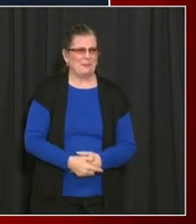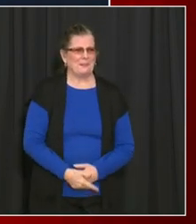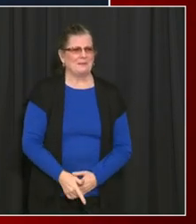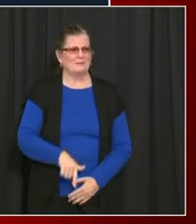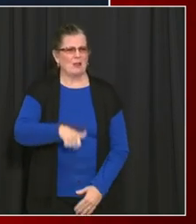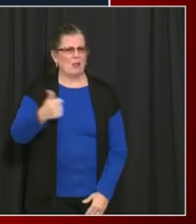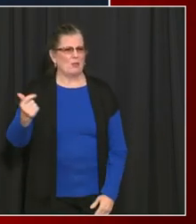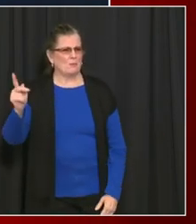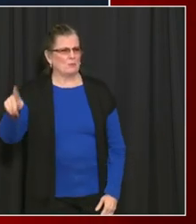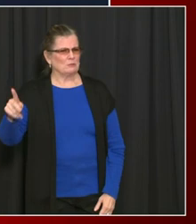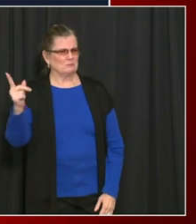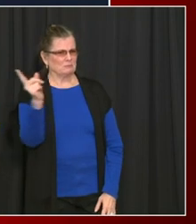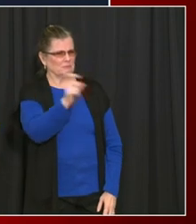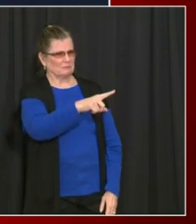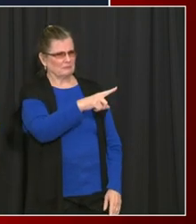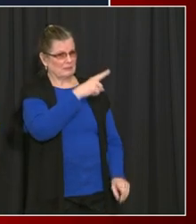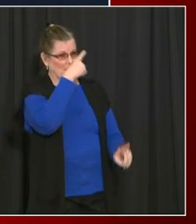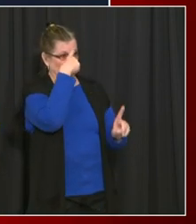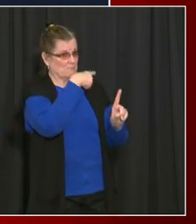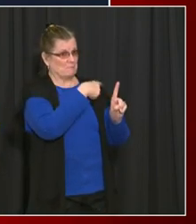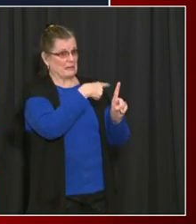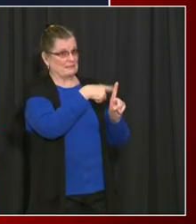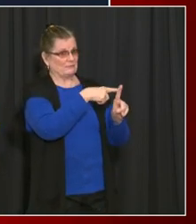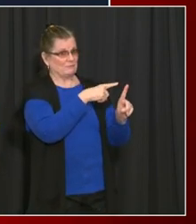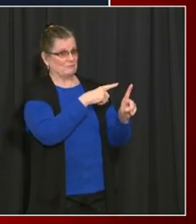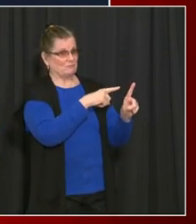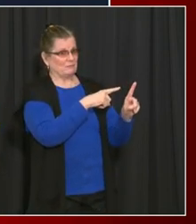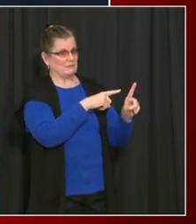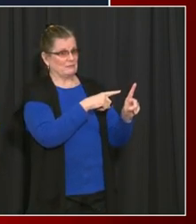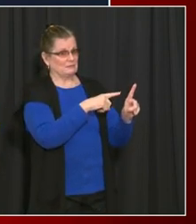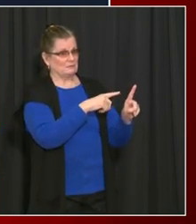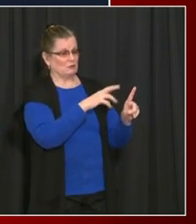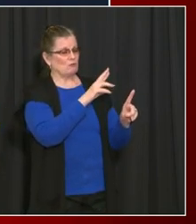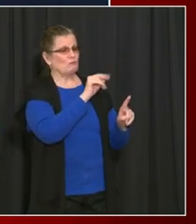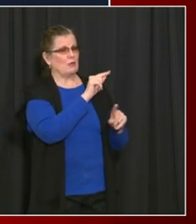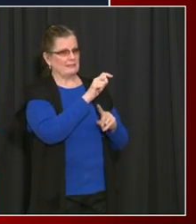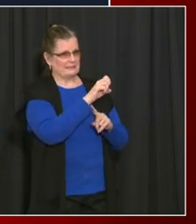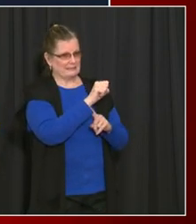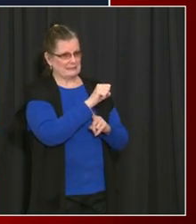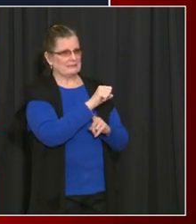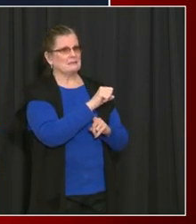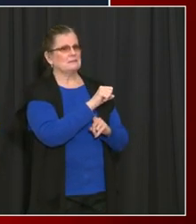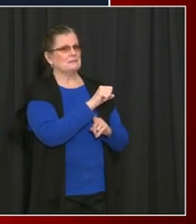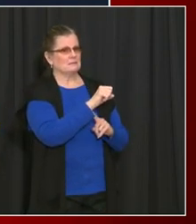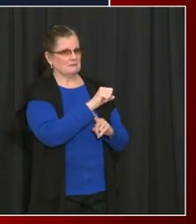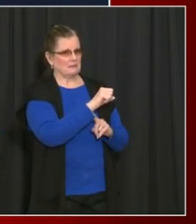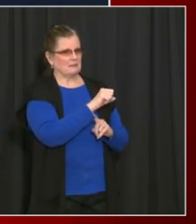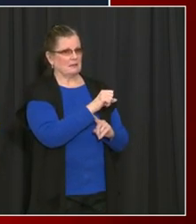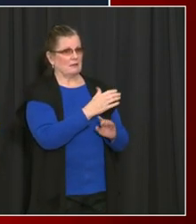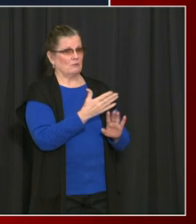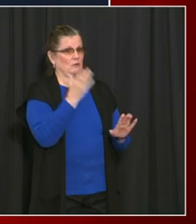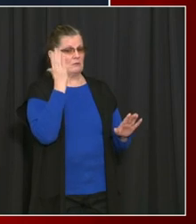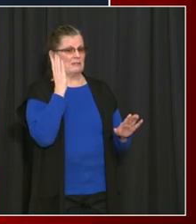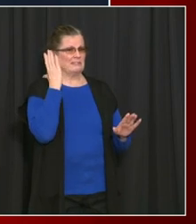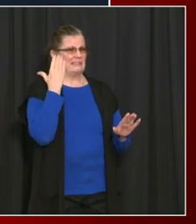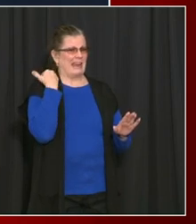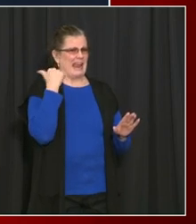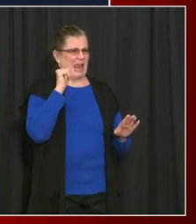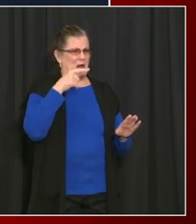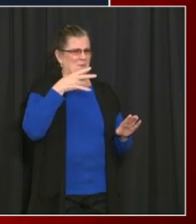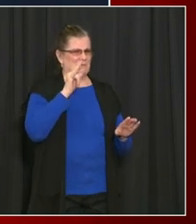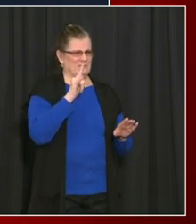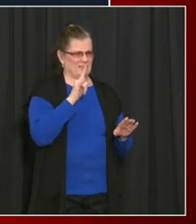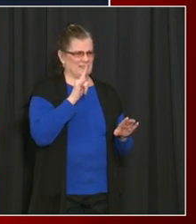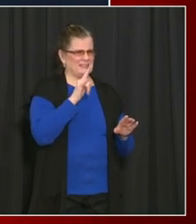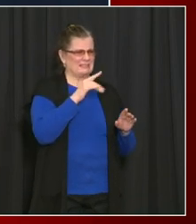want to ask about positivity rates one more time. Back in April, Dr. Nesbitt, you said that we were hovering around the 20% positivity rate, and you would like